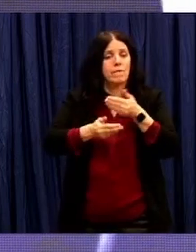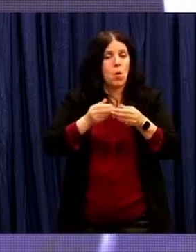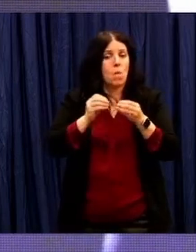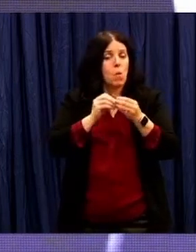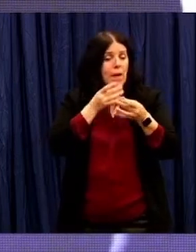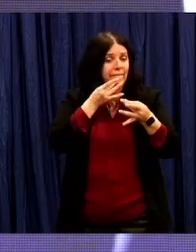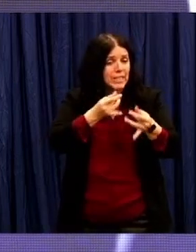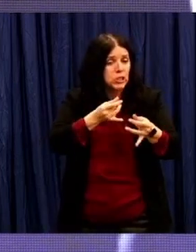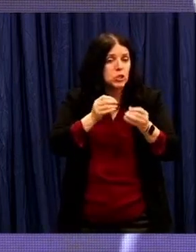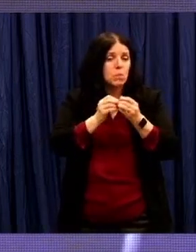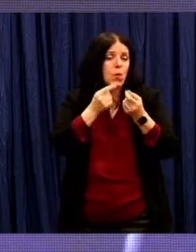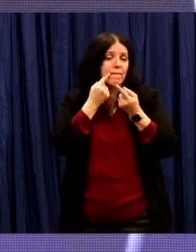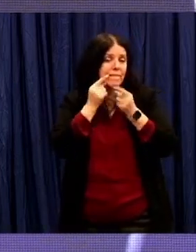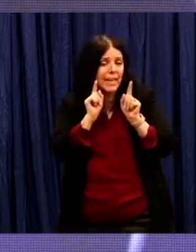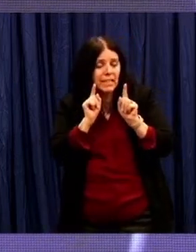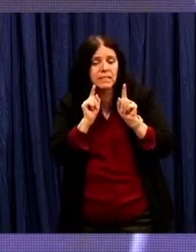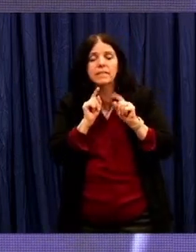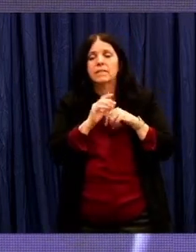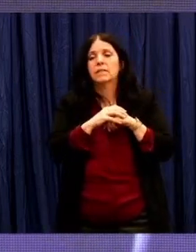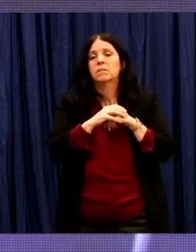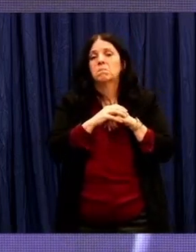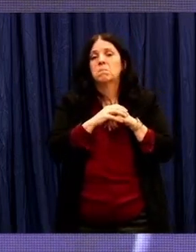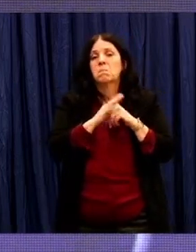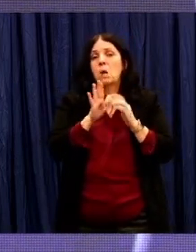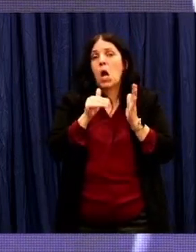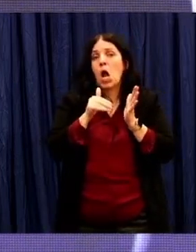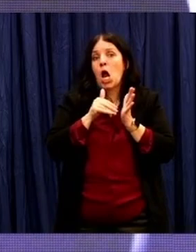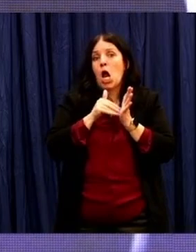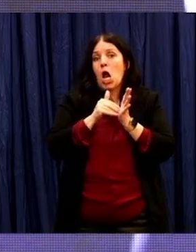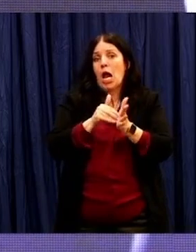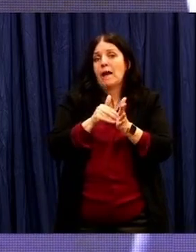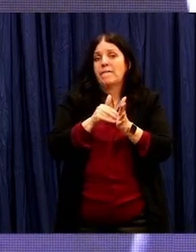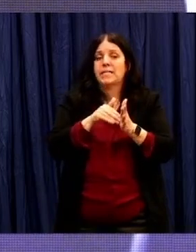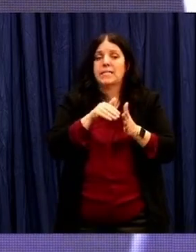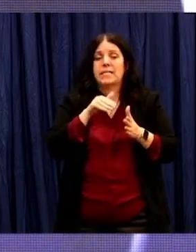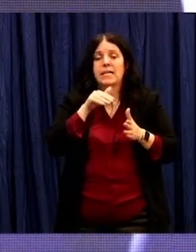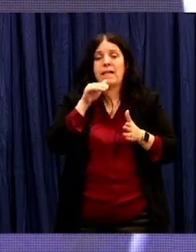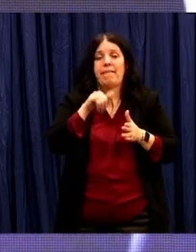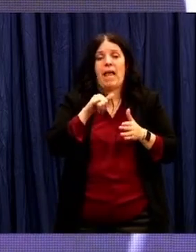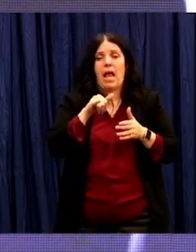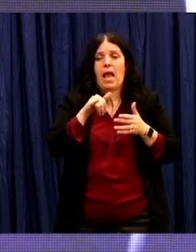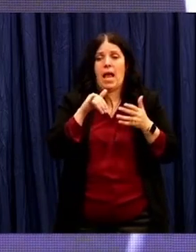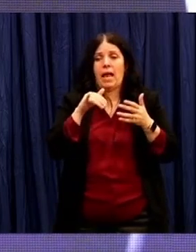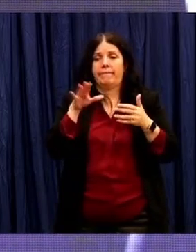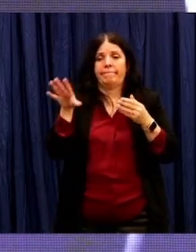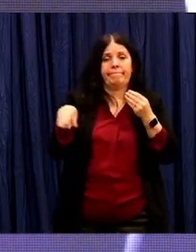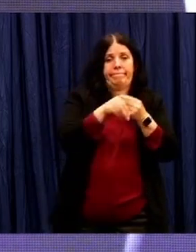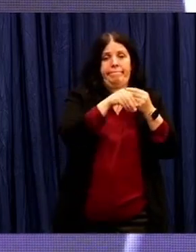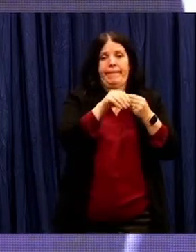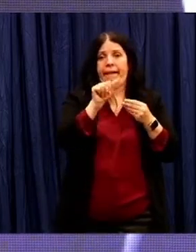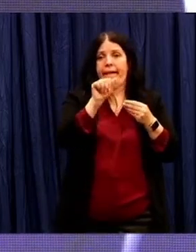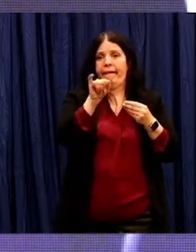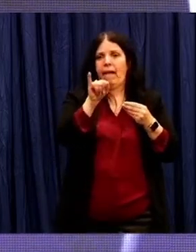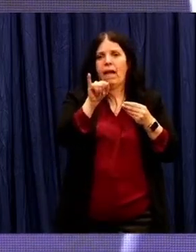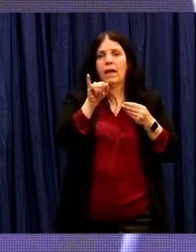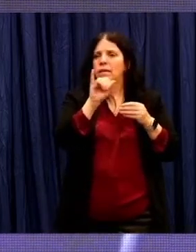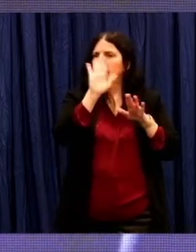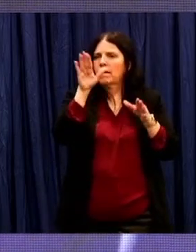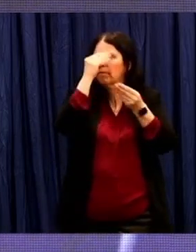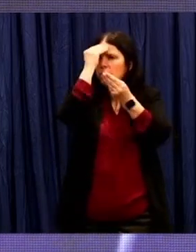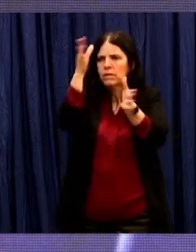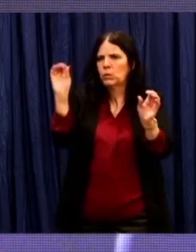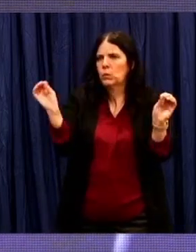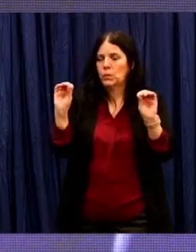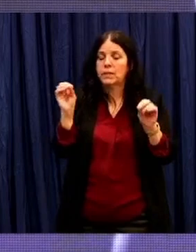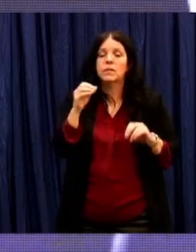effective, and often that's done without any kind of disclosure. If the company is using